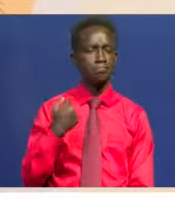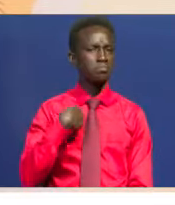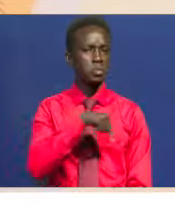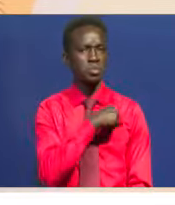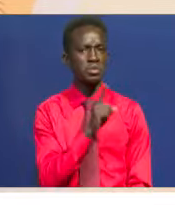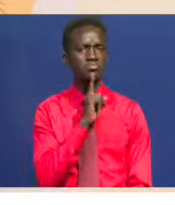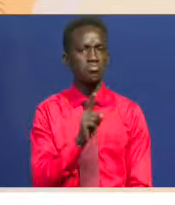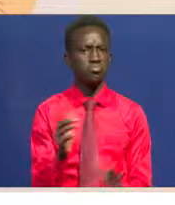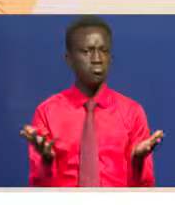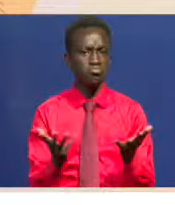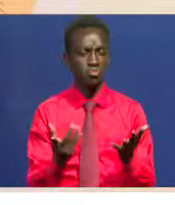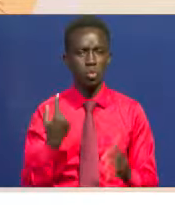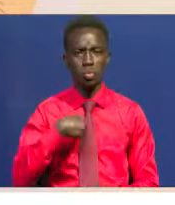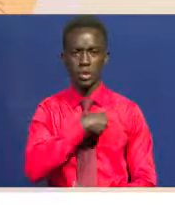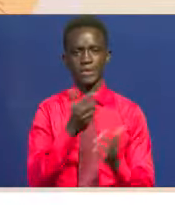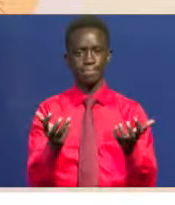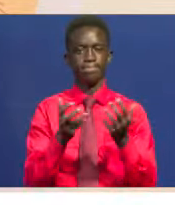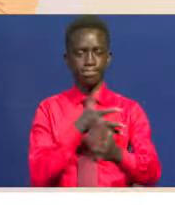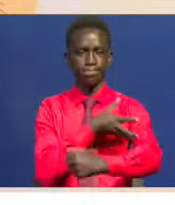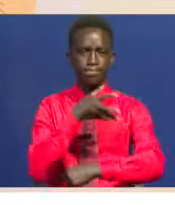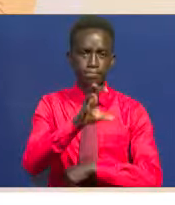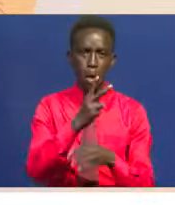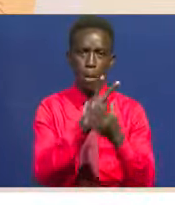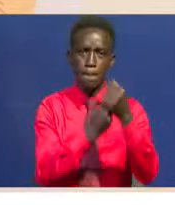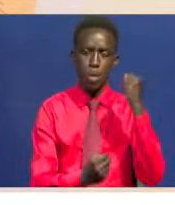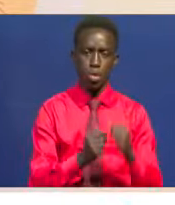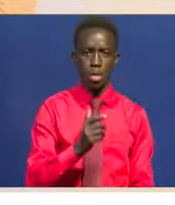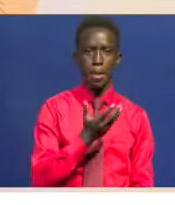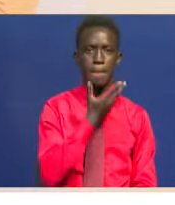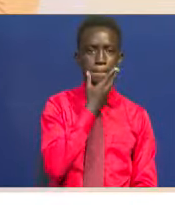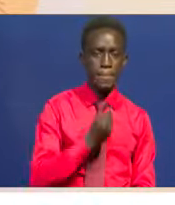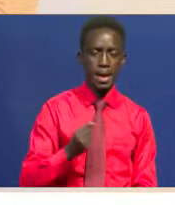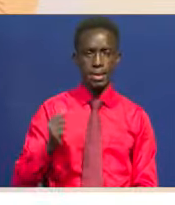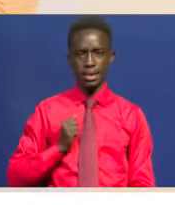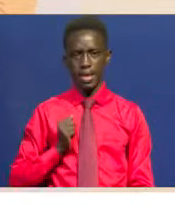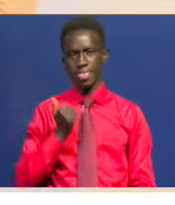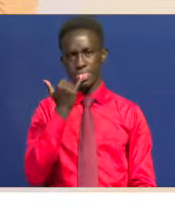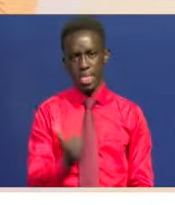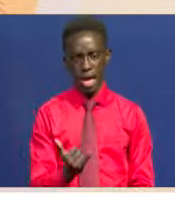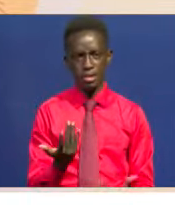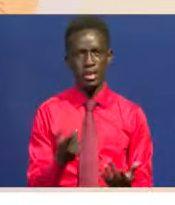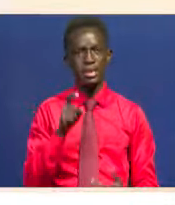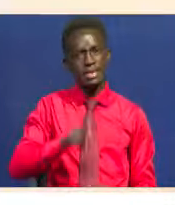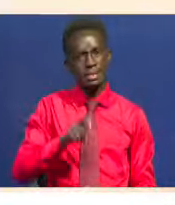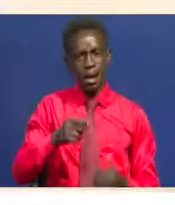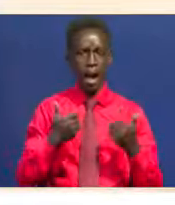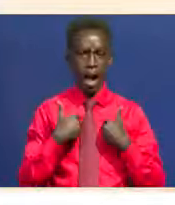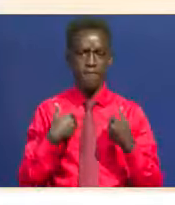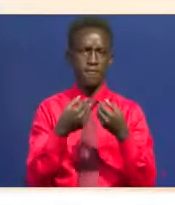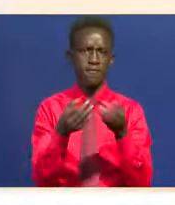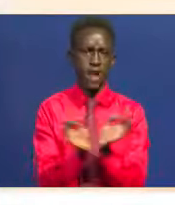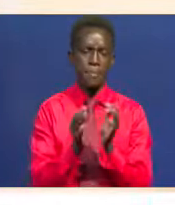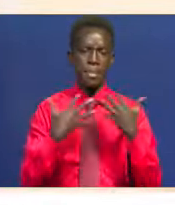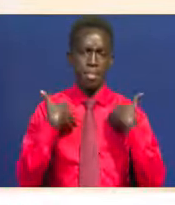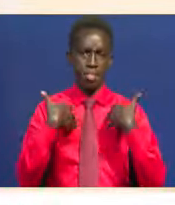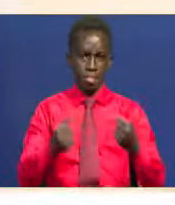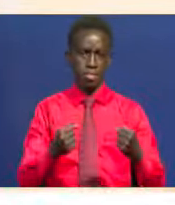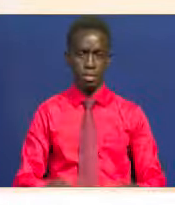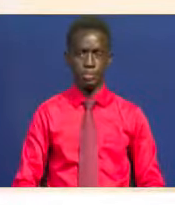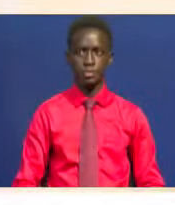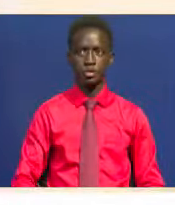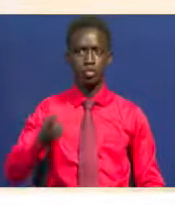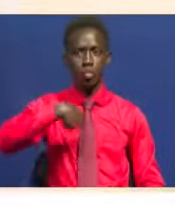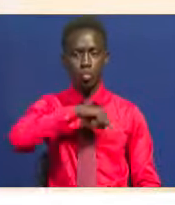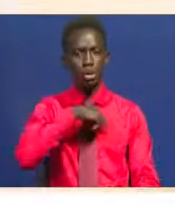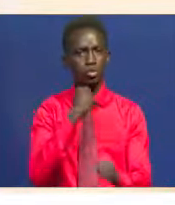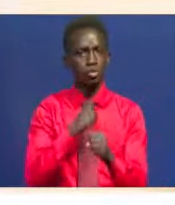say we need to empower both our young men and our young girls so that we can have healthy families. What we are doing currently is actually